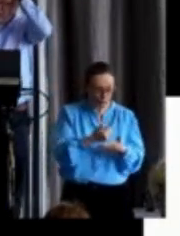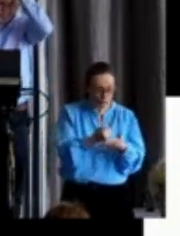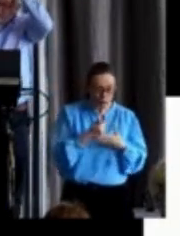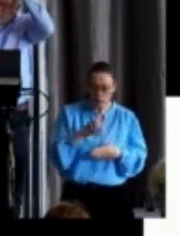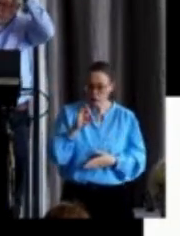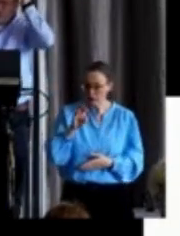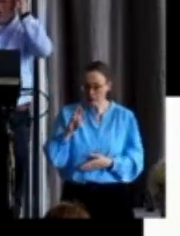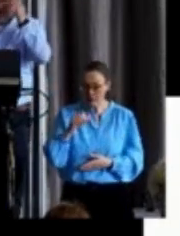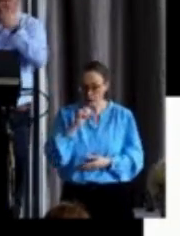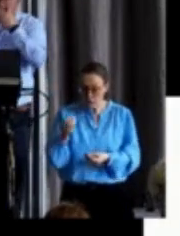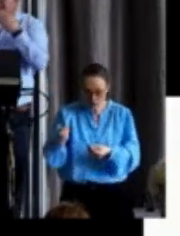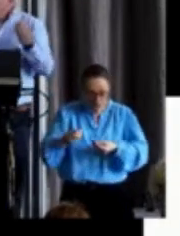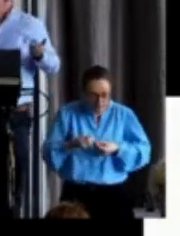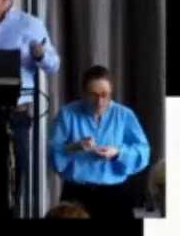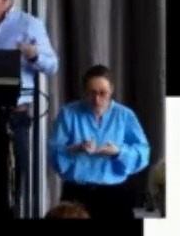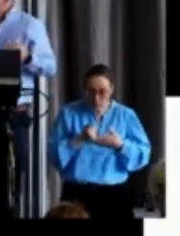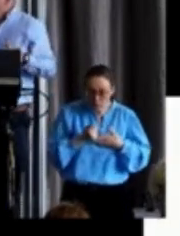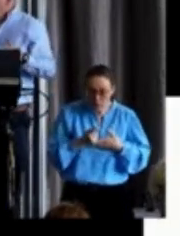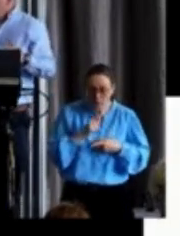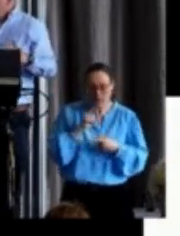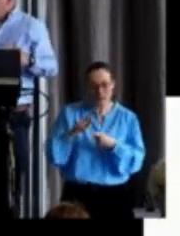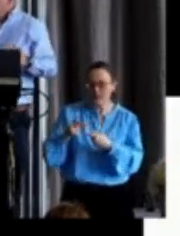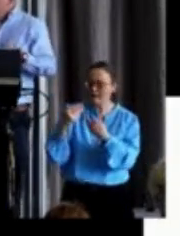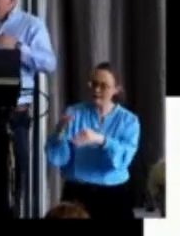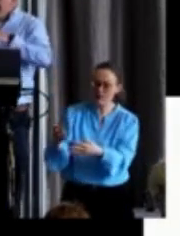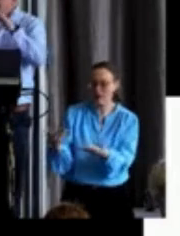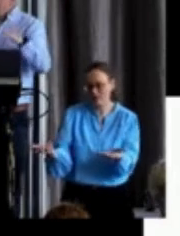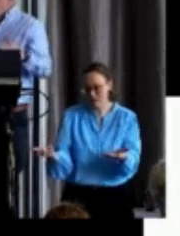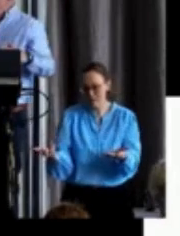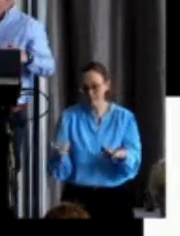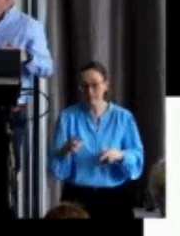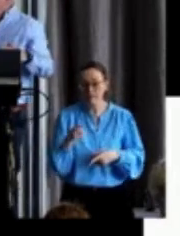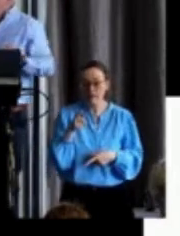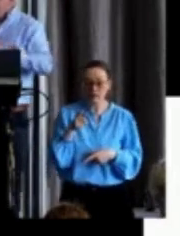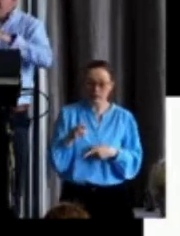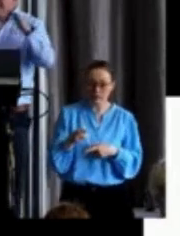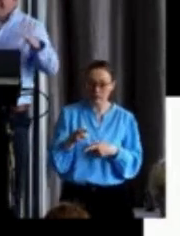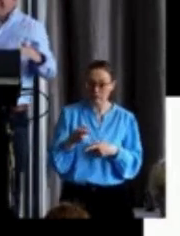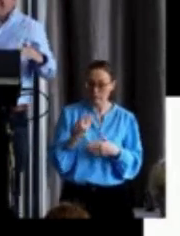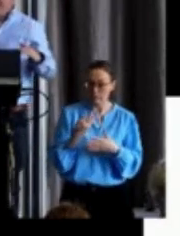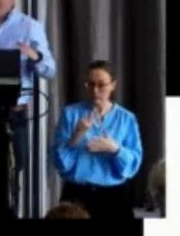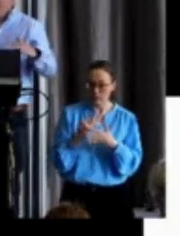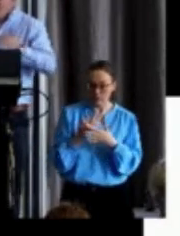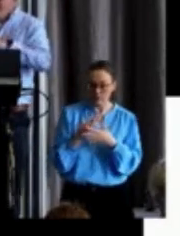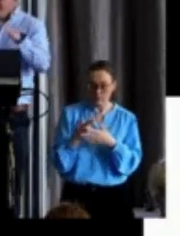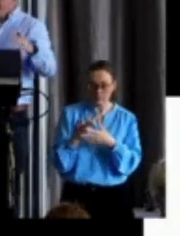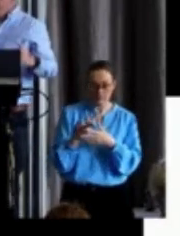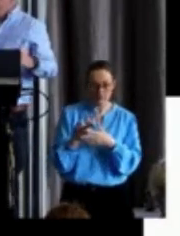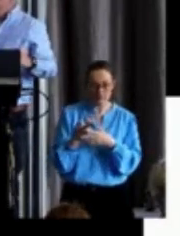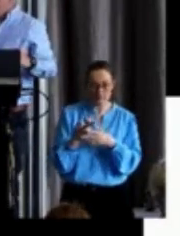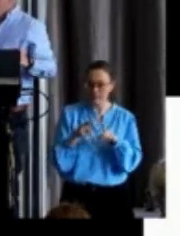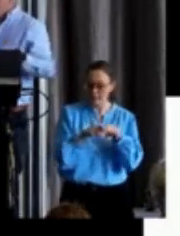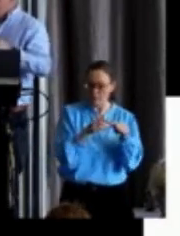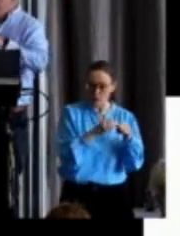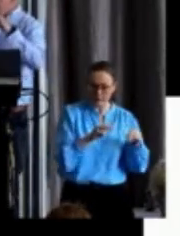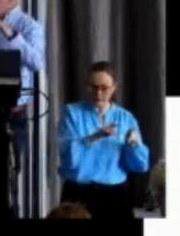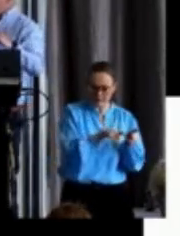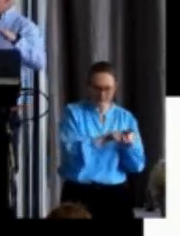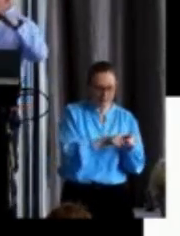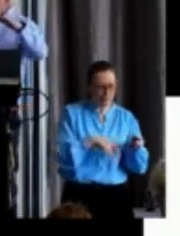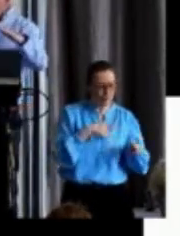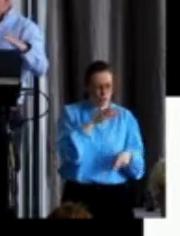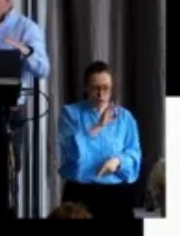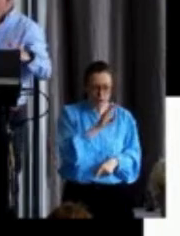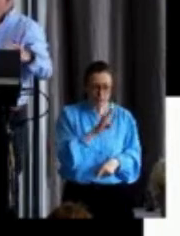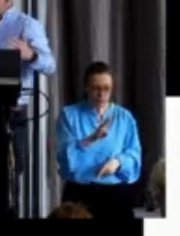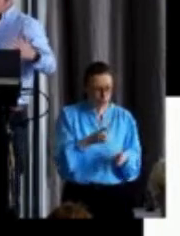really offer support, but it's not their fault, is it? And that was a common thing. There was a sense from the others that I spoke to that GPs